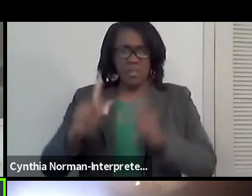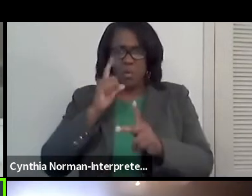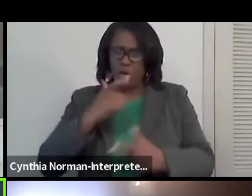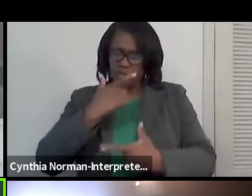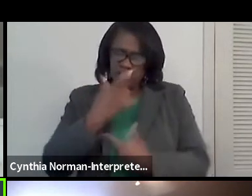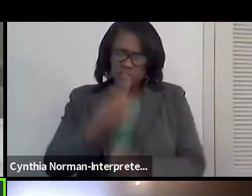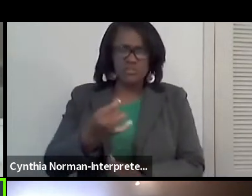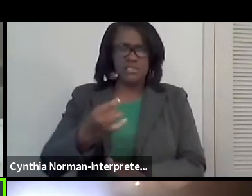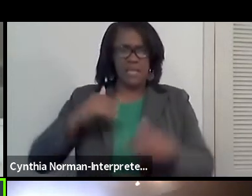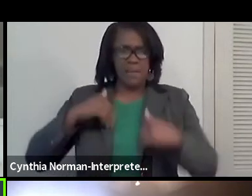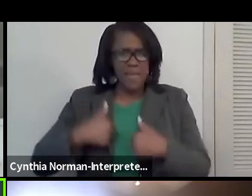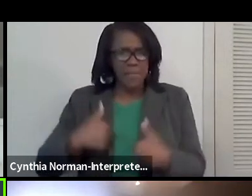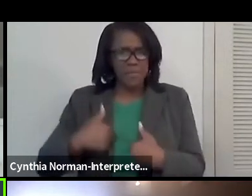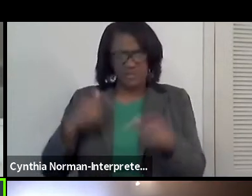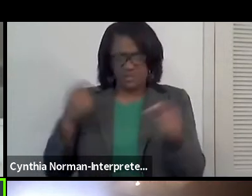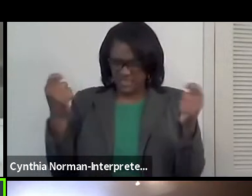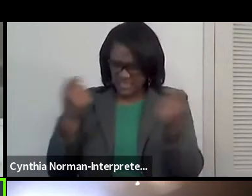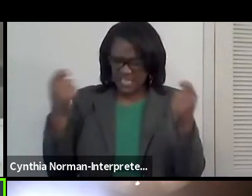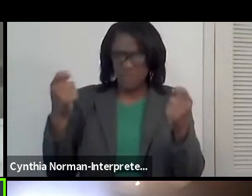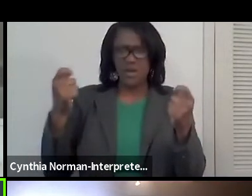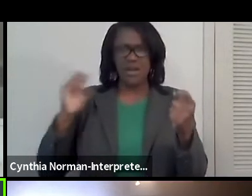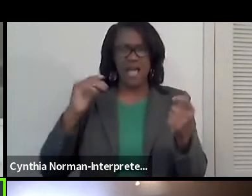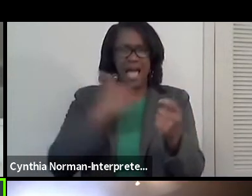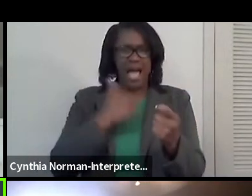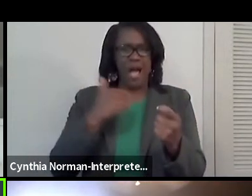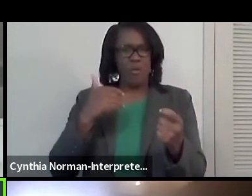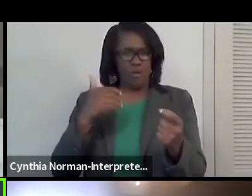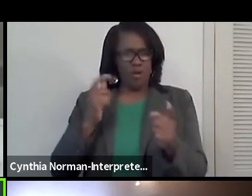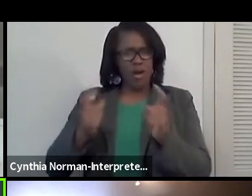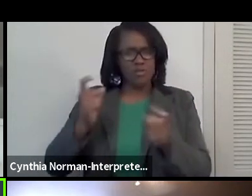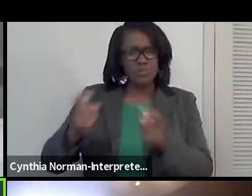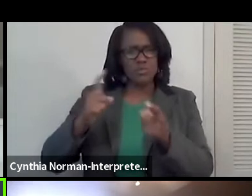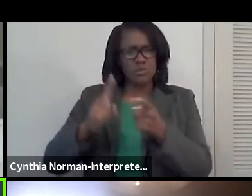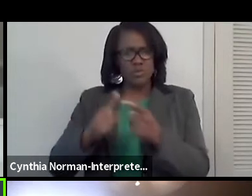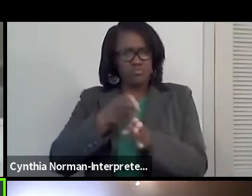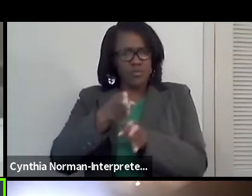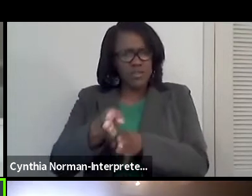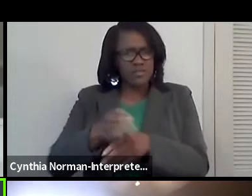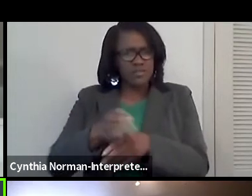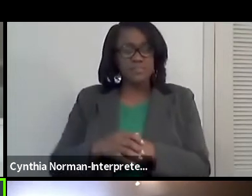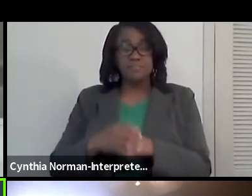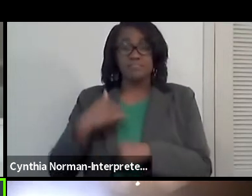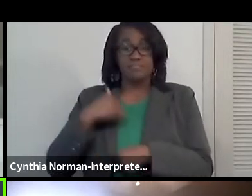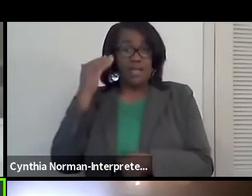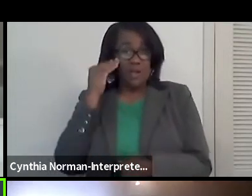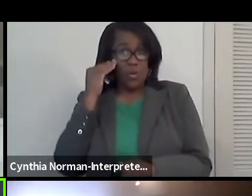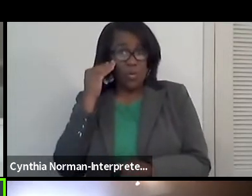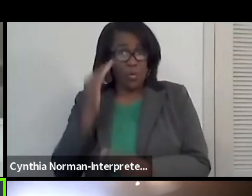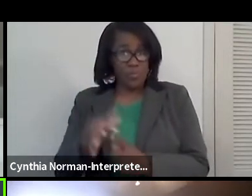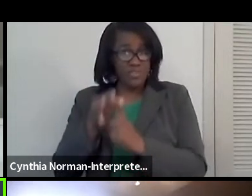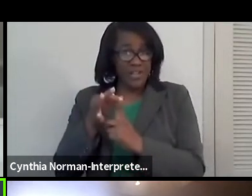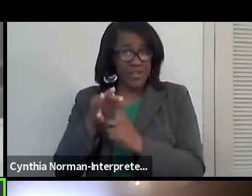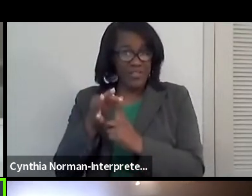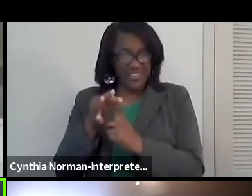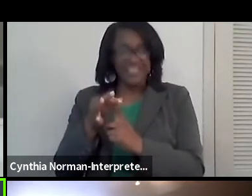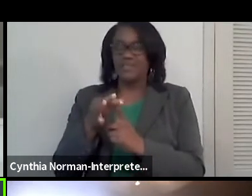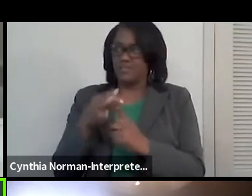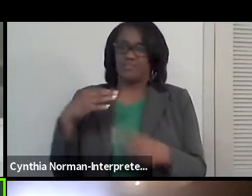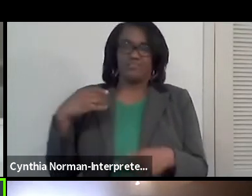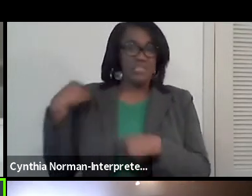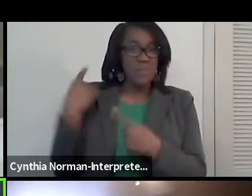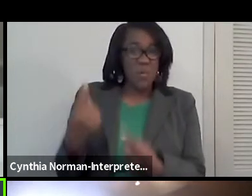celebrating our contributions to the field. I know particularly it's been a while since